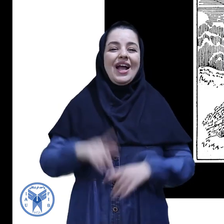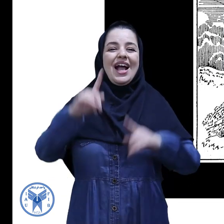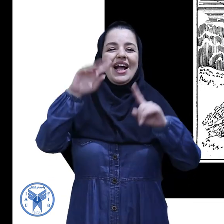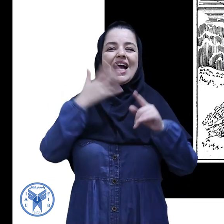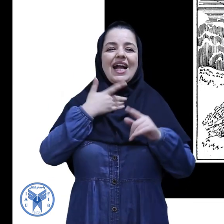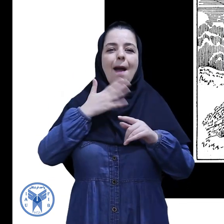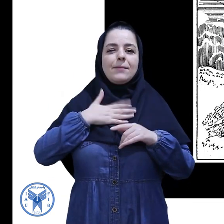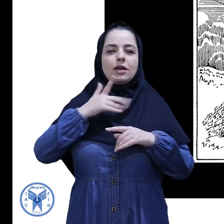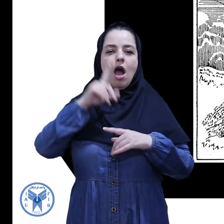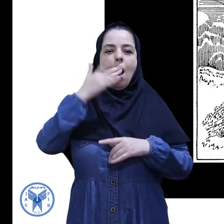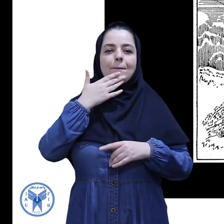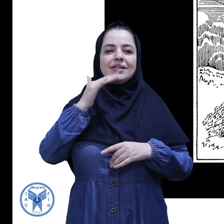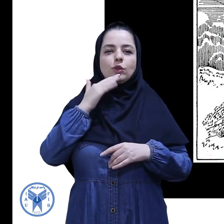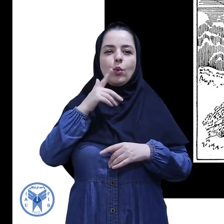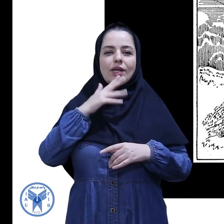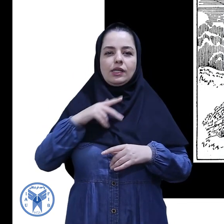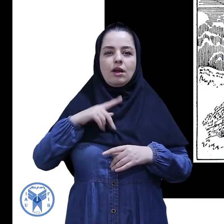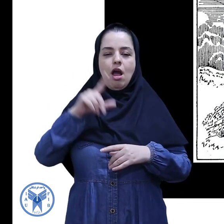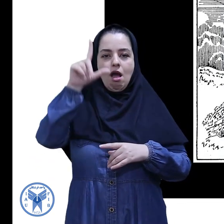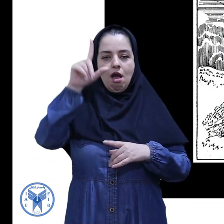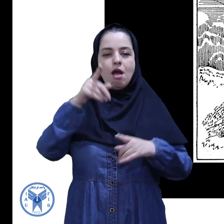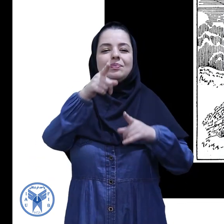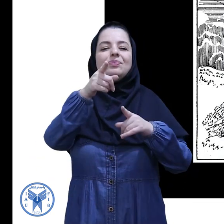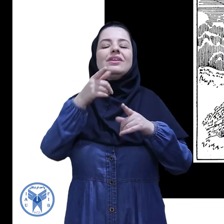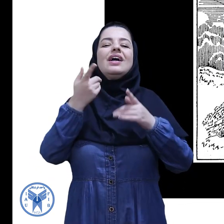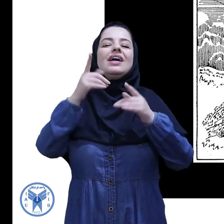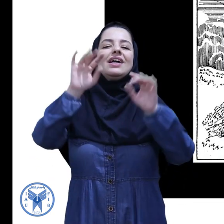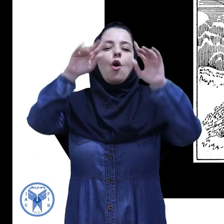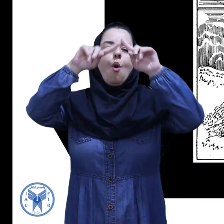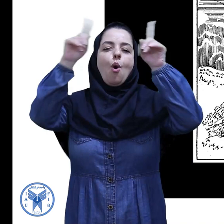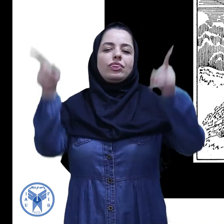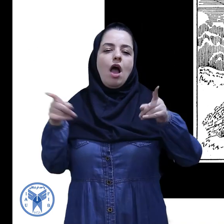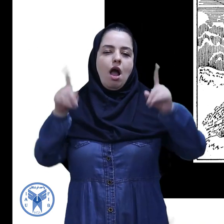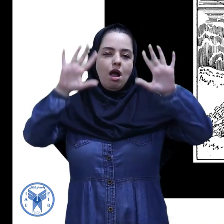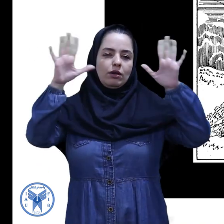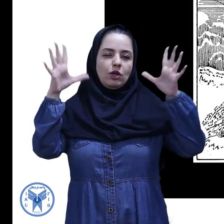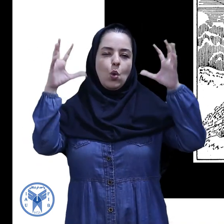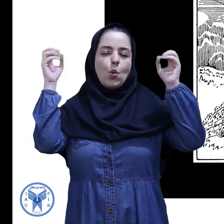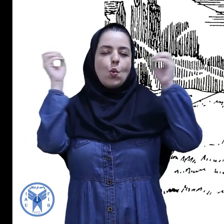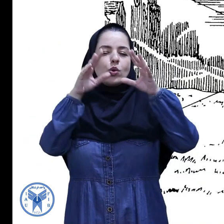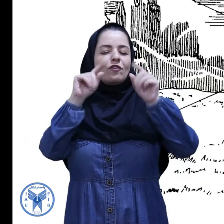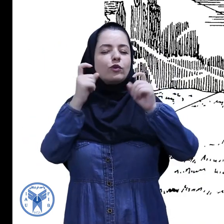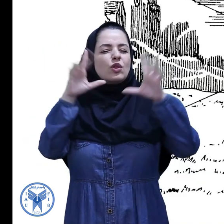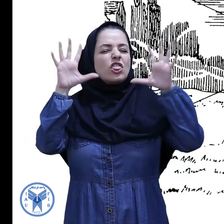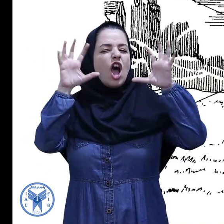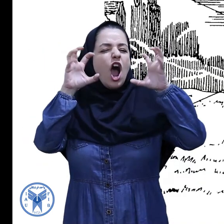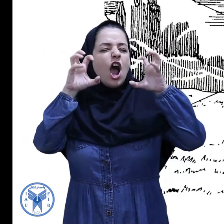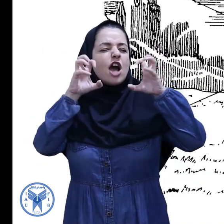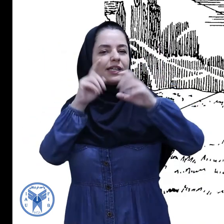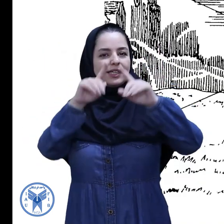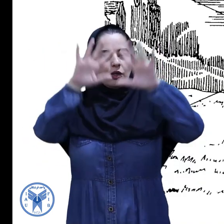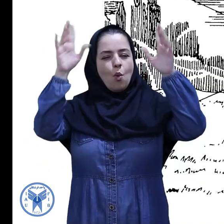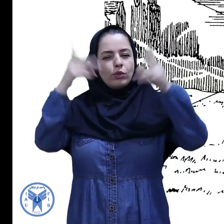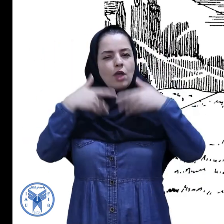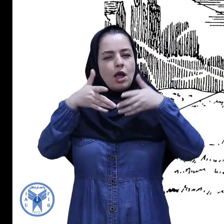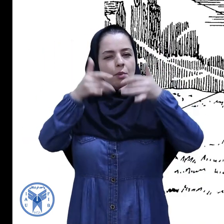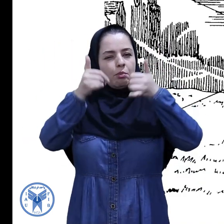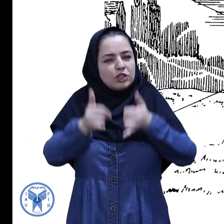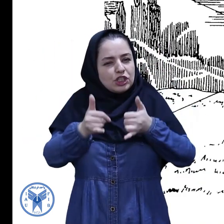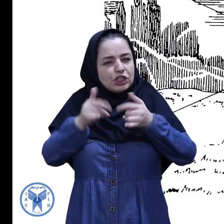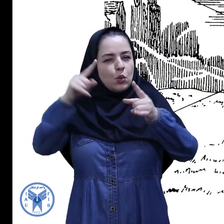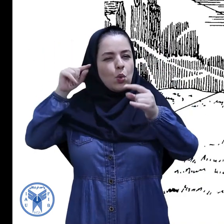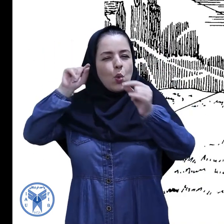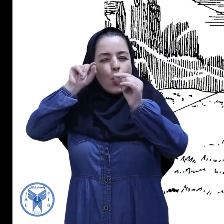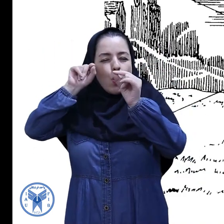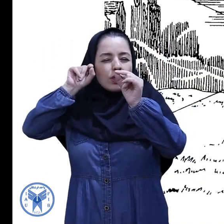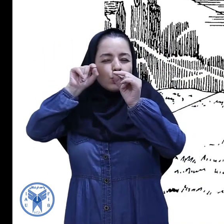Camera obscura means dark room. That's all it is. It's a room with no light in it. And if you have a room with no light and